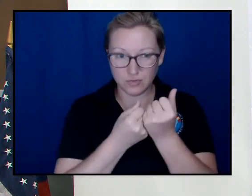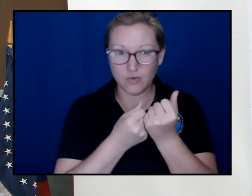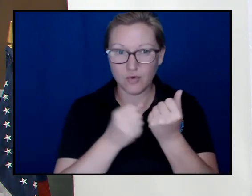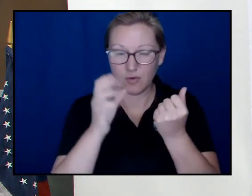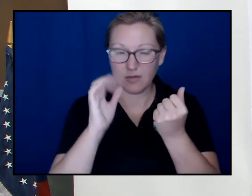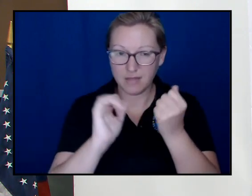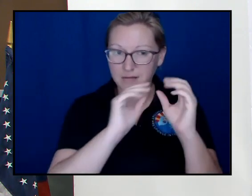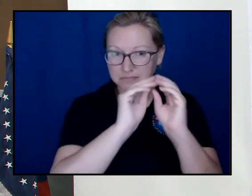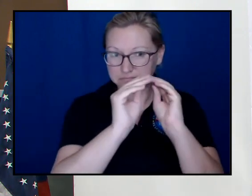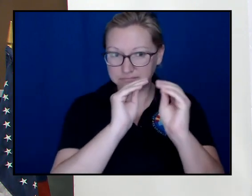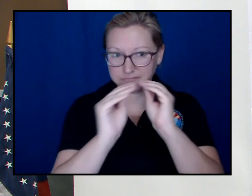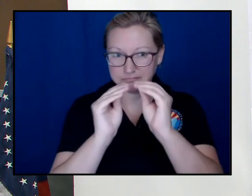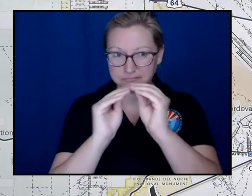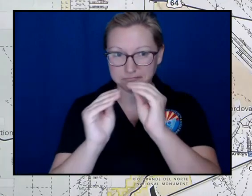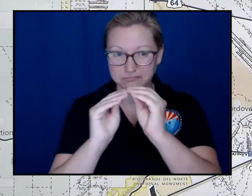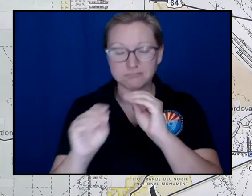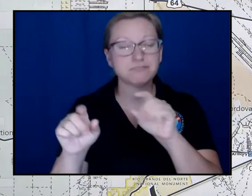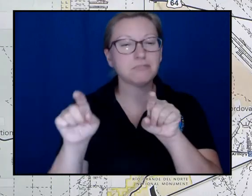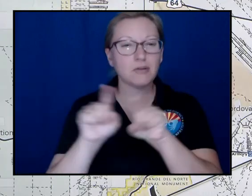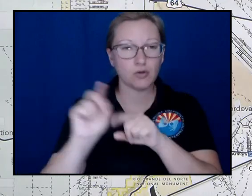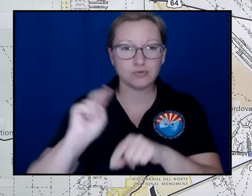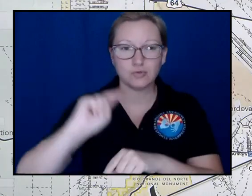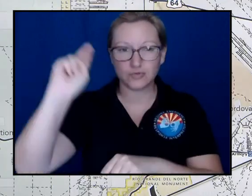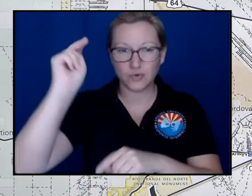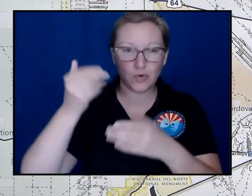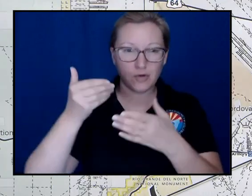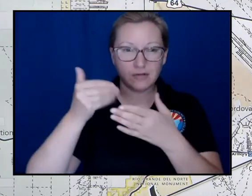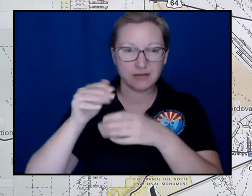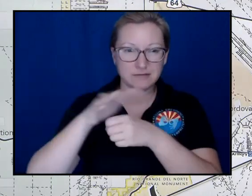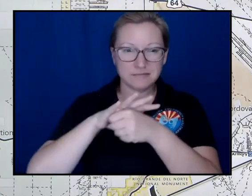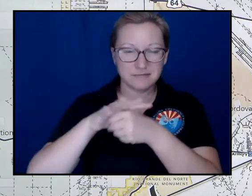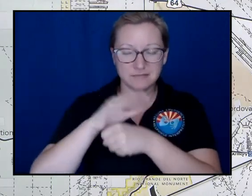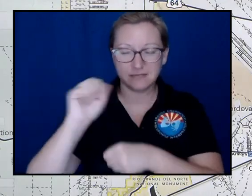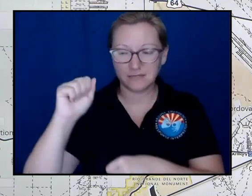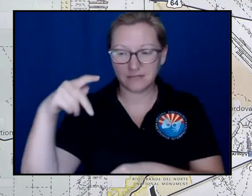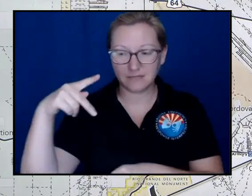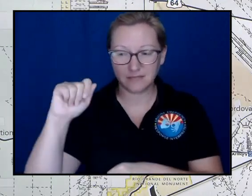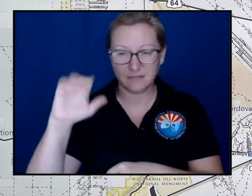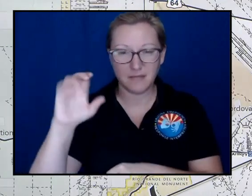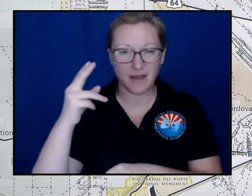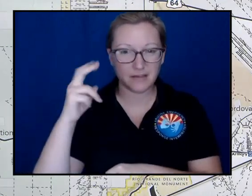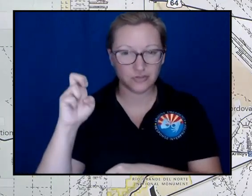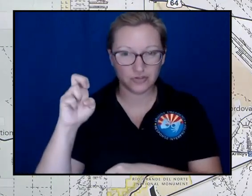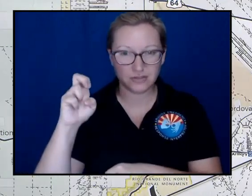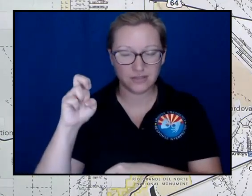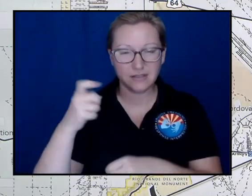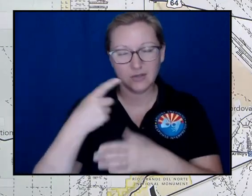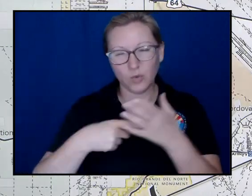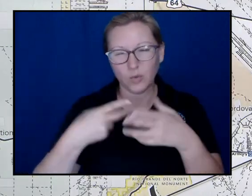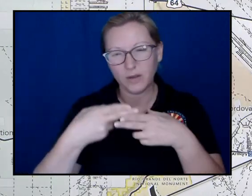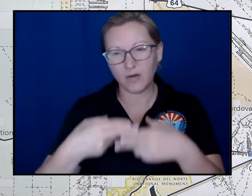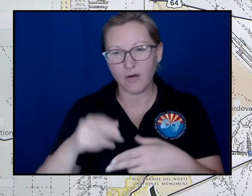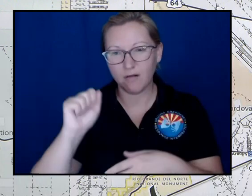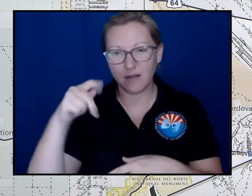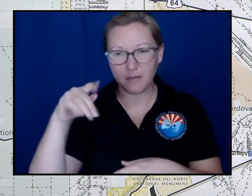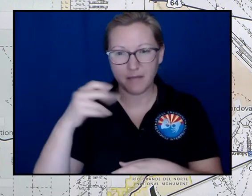what we got here in Apache, this Apache line, where we're calling Apache line just south of Angel Fire.